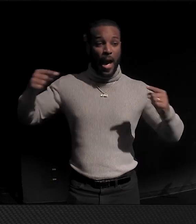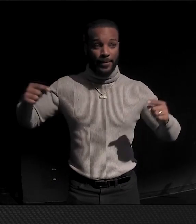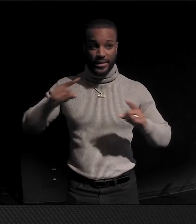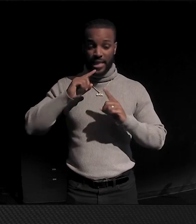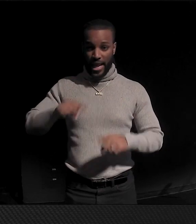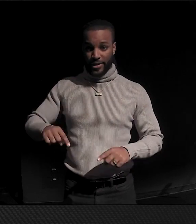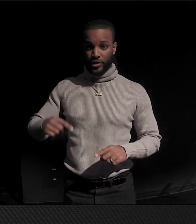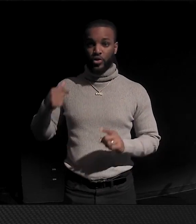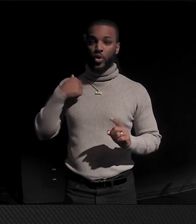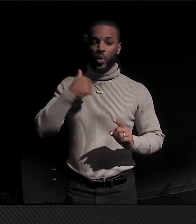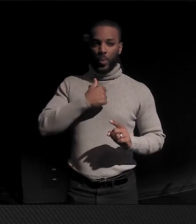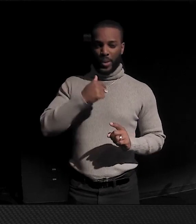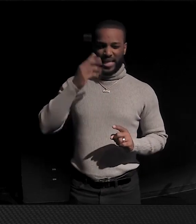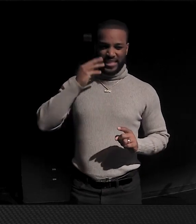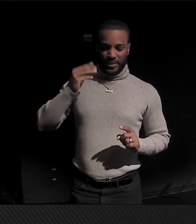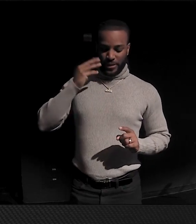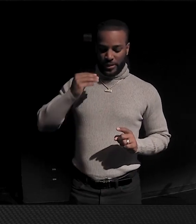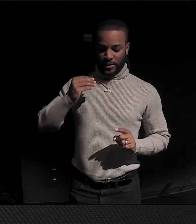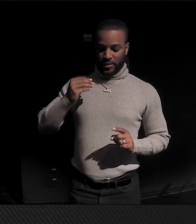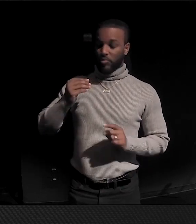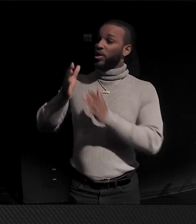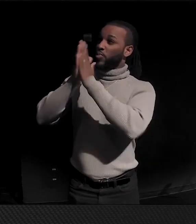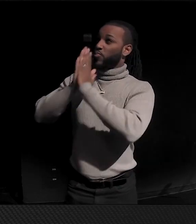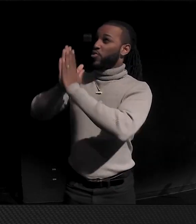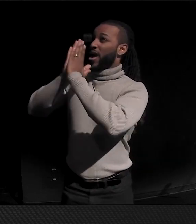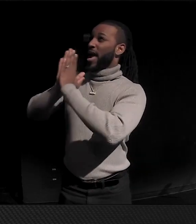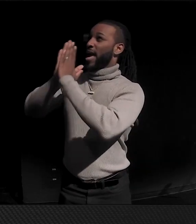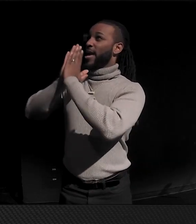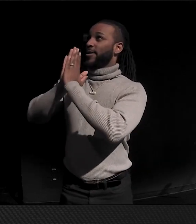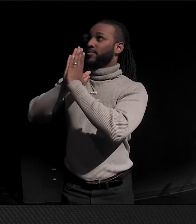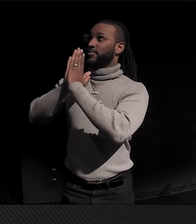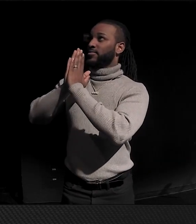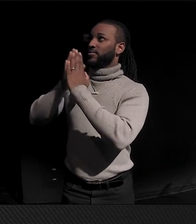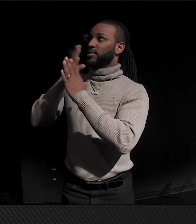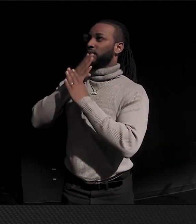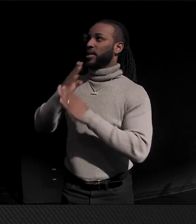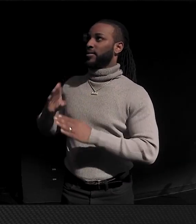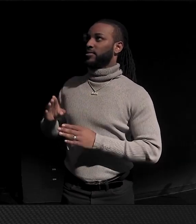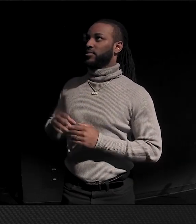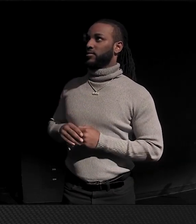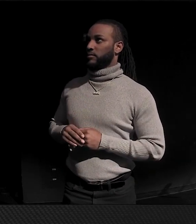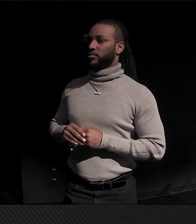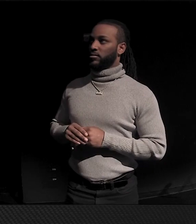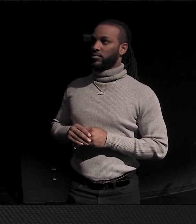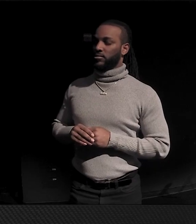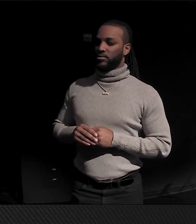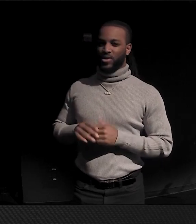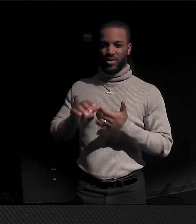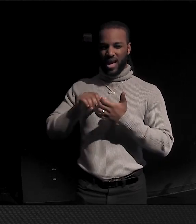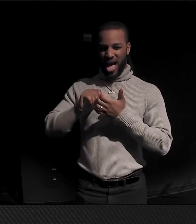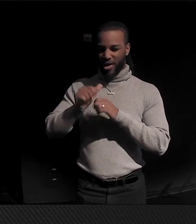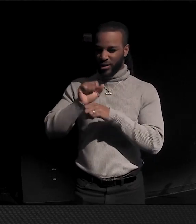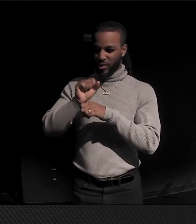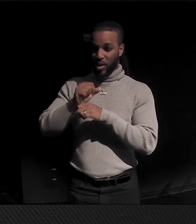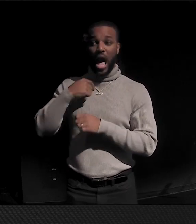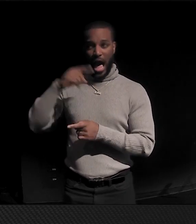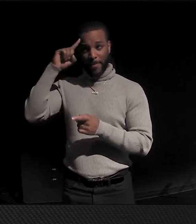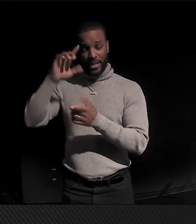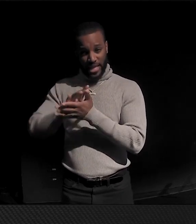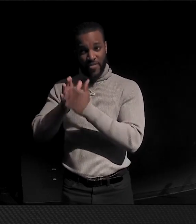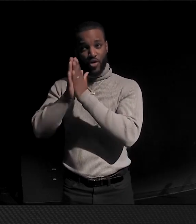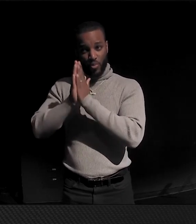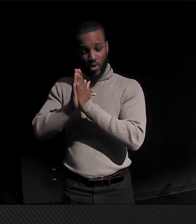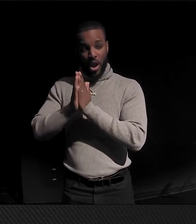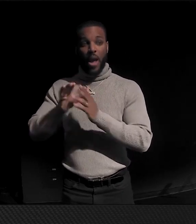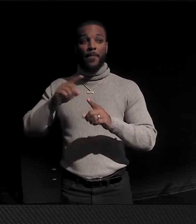we've experienced silence. How does it work? I believe in prayer, but I prayed for more people that